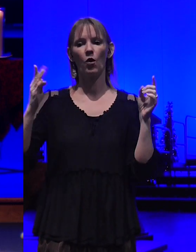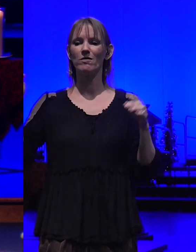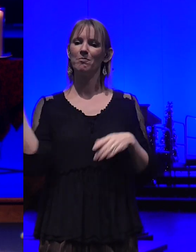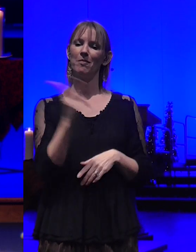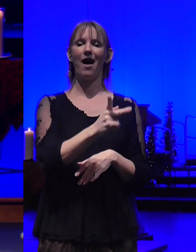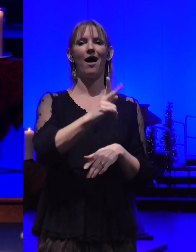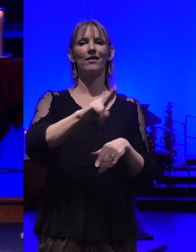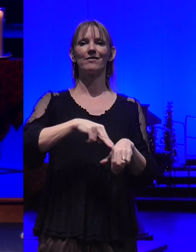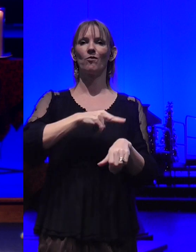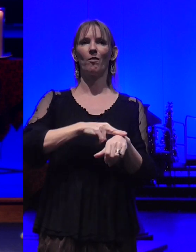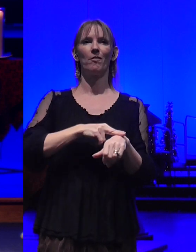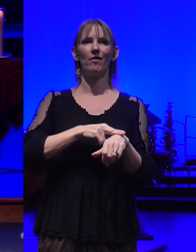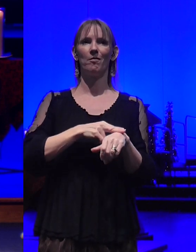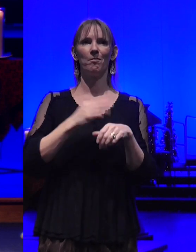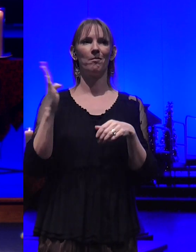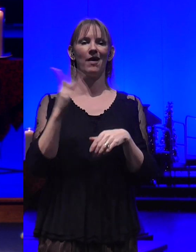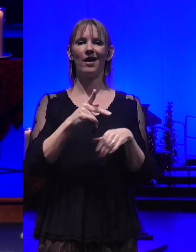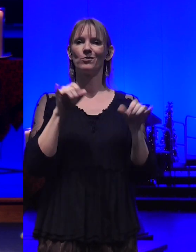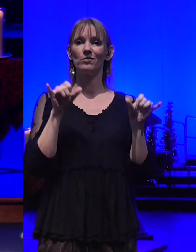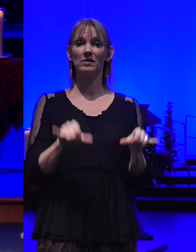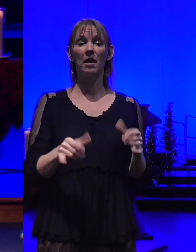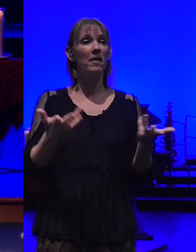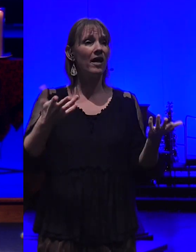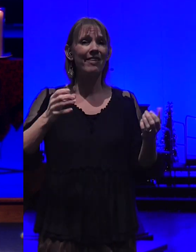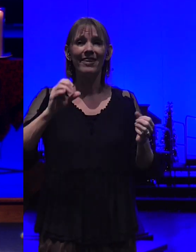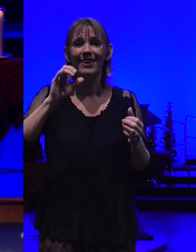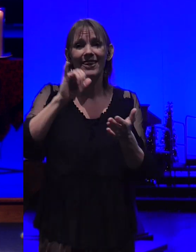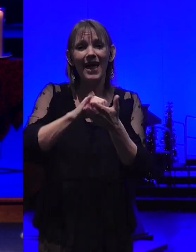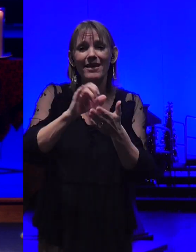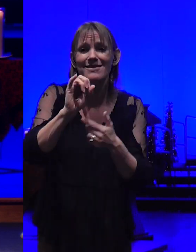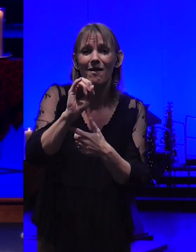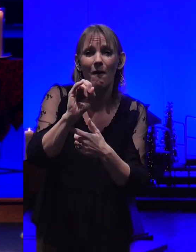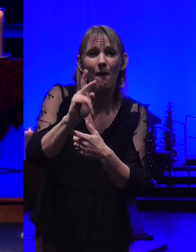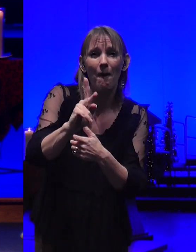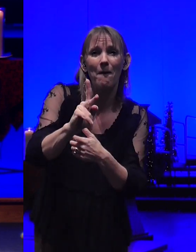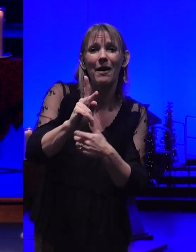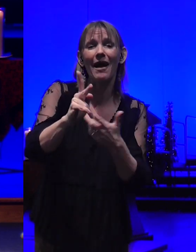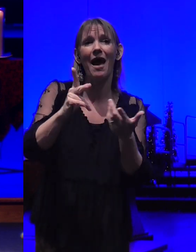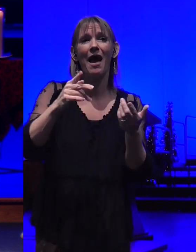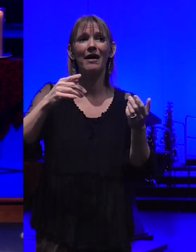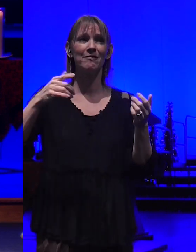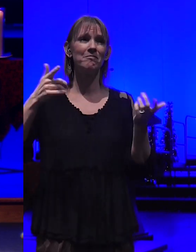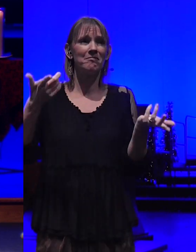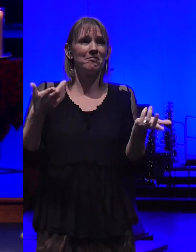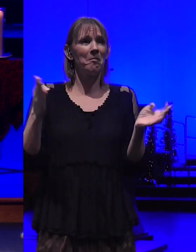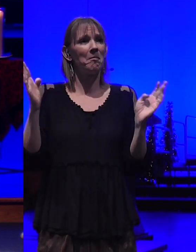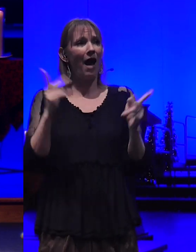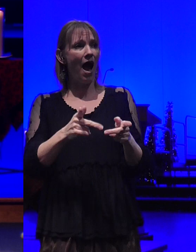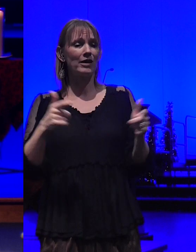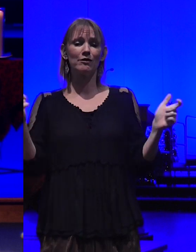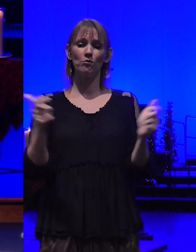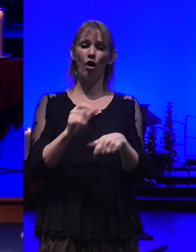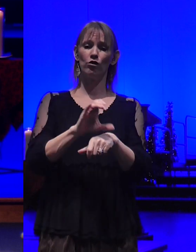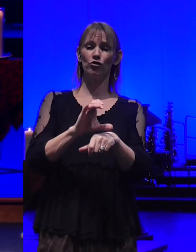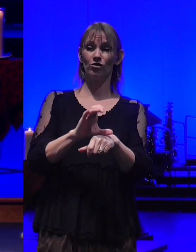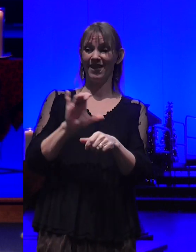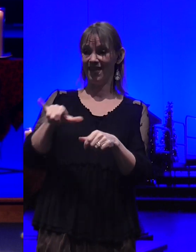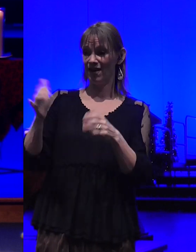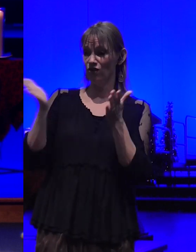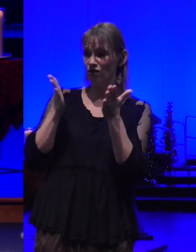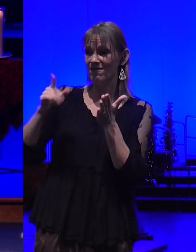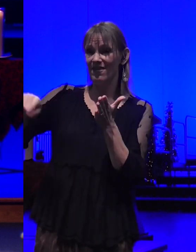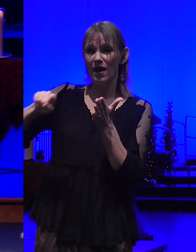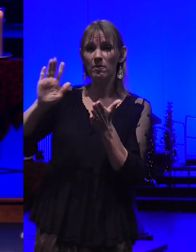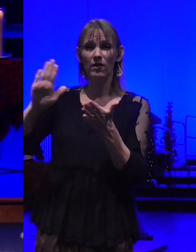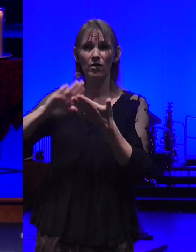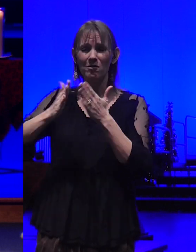what was. And that's okay. They go back to playing small church. And if that serves them and their community,